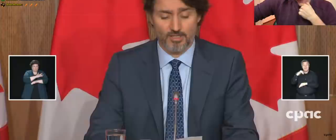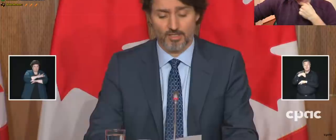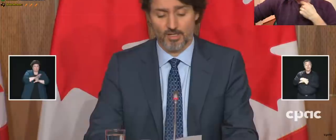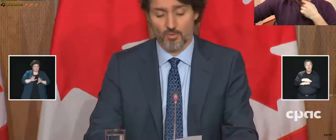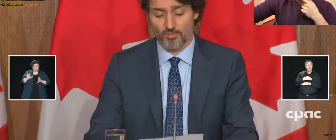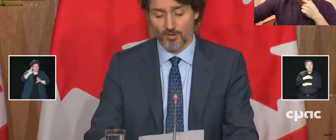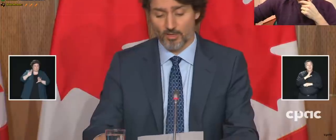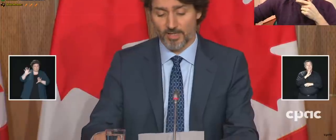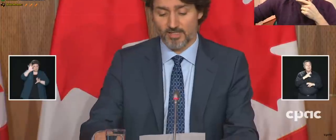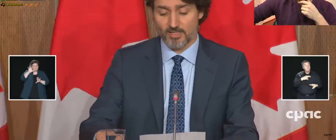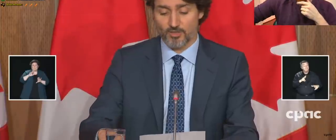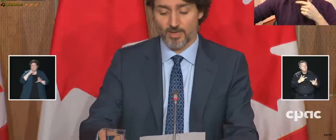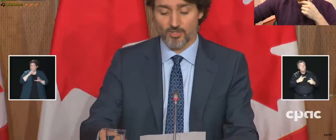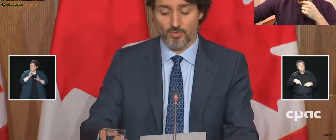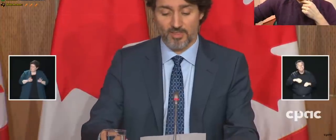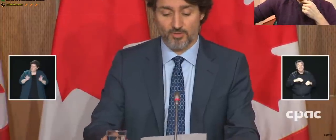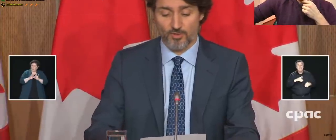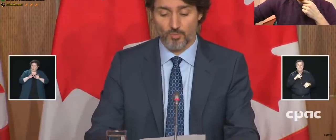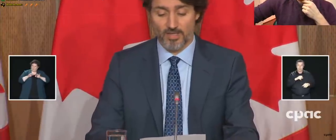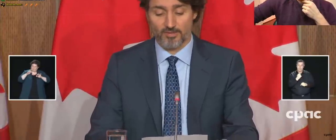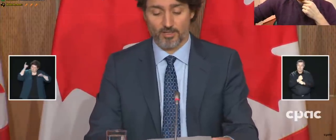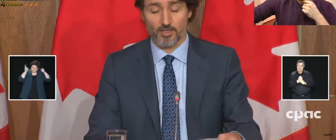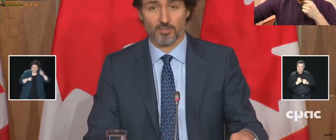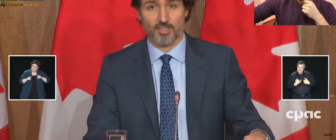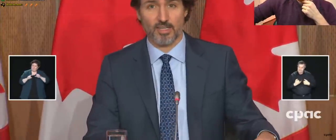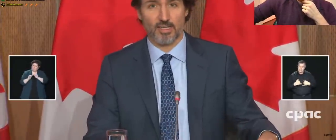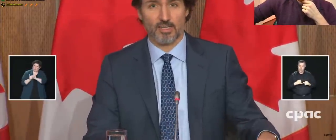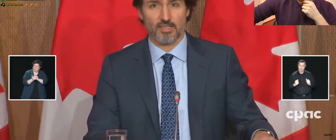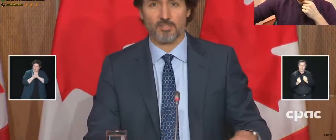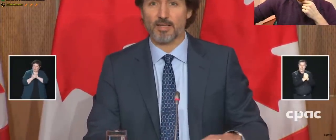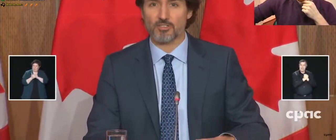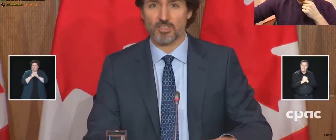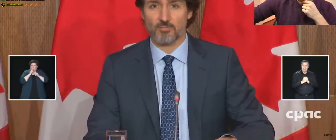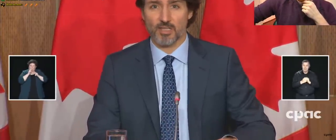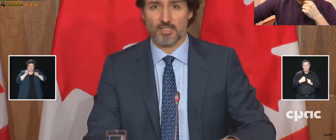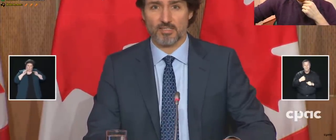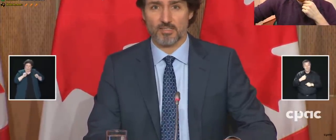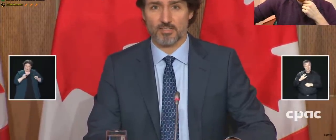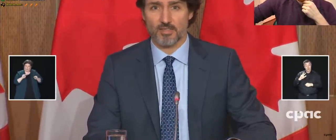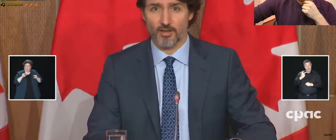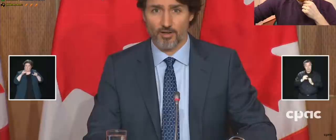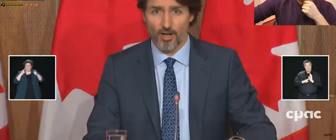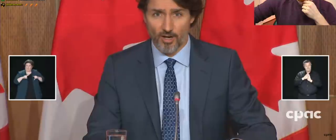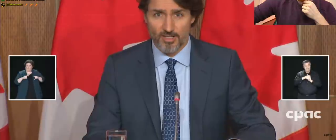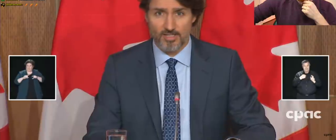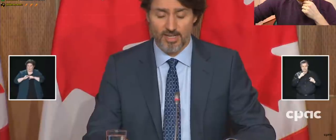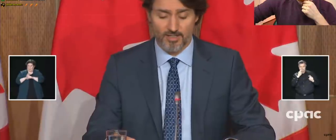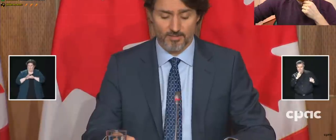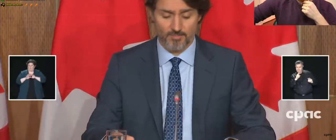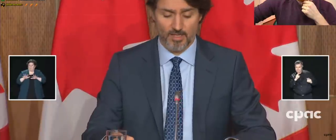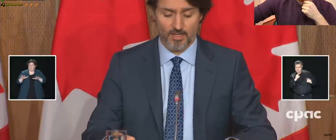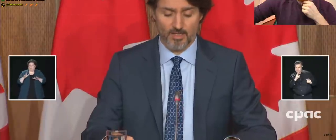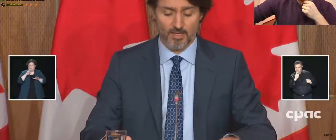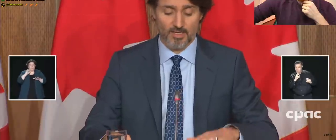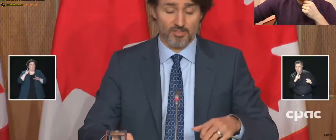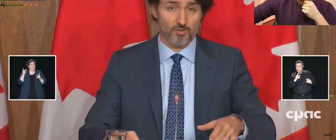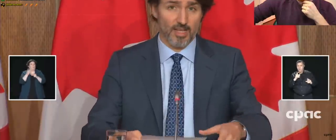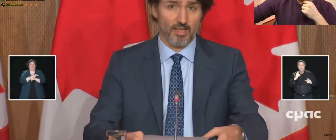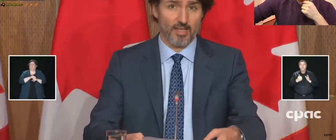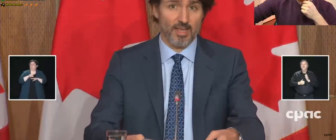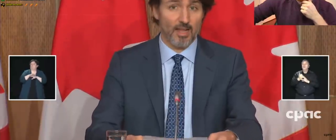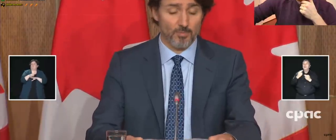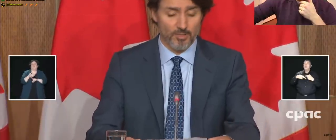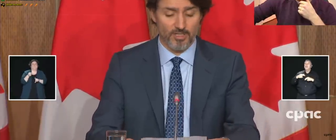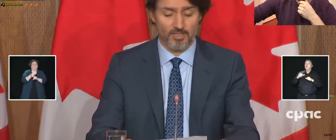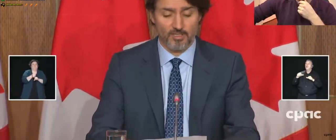together. We're following the situation with this third wave closely, especially in places that are hardest hit.